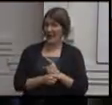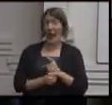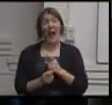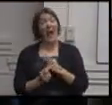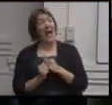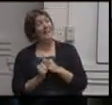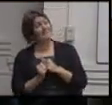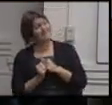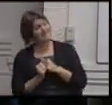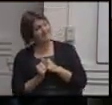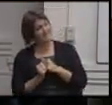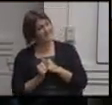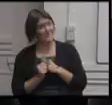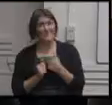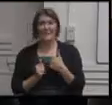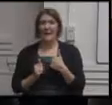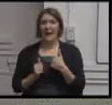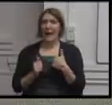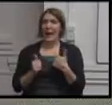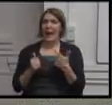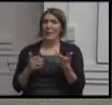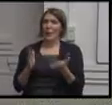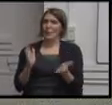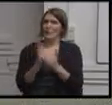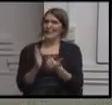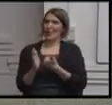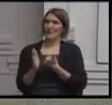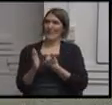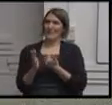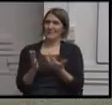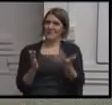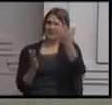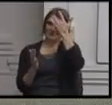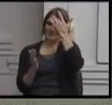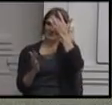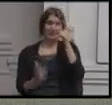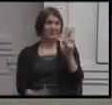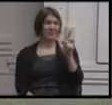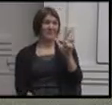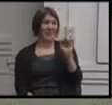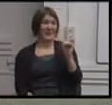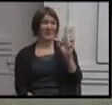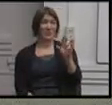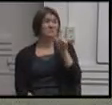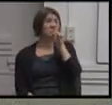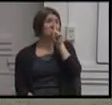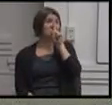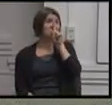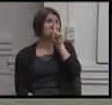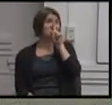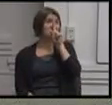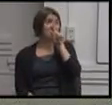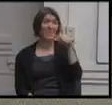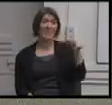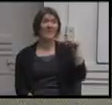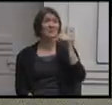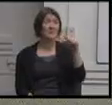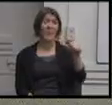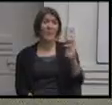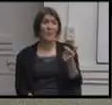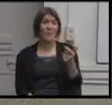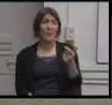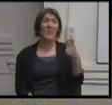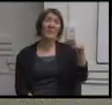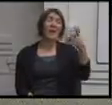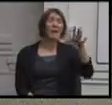And I don't want to be redundant about it, or just, Not specifically, no. Okay. I mean, they